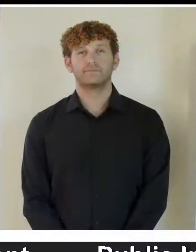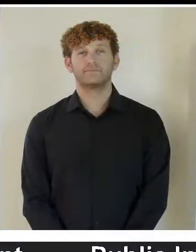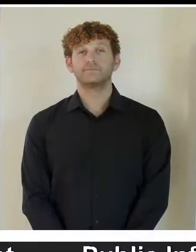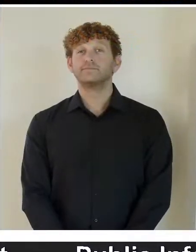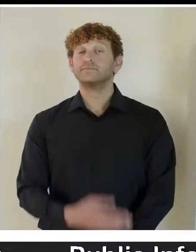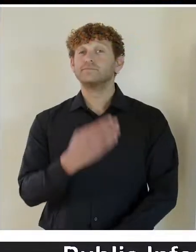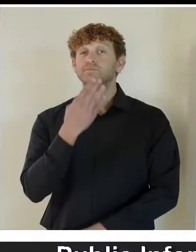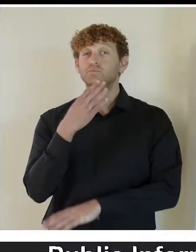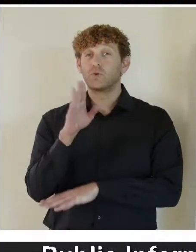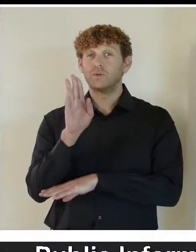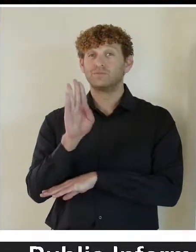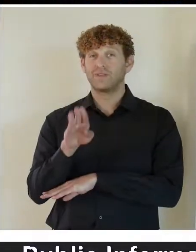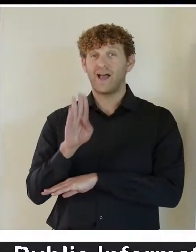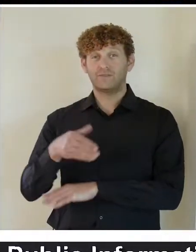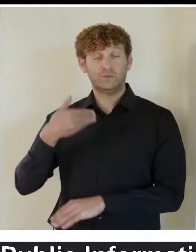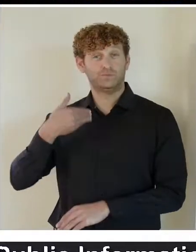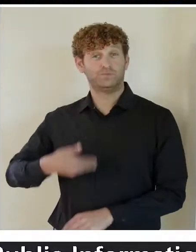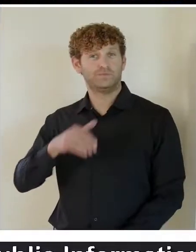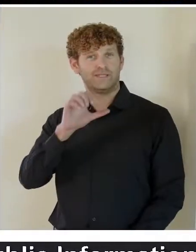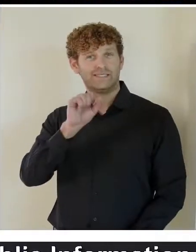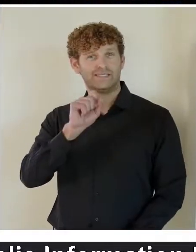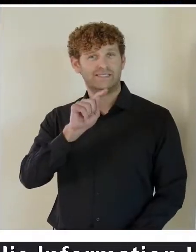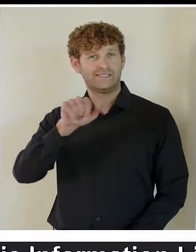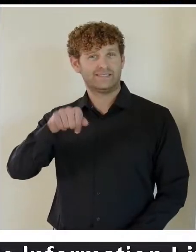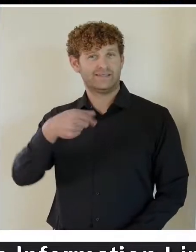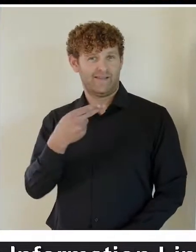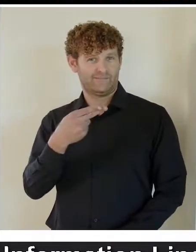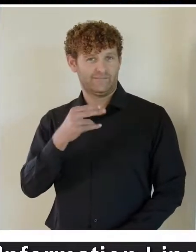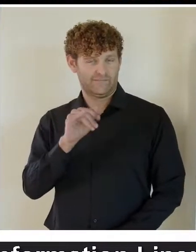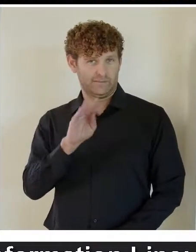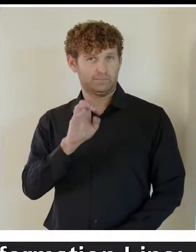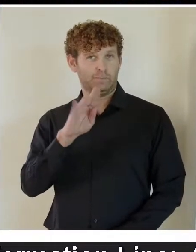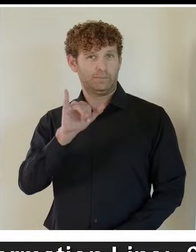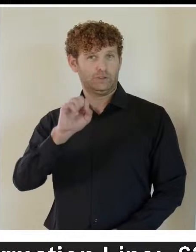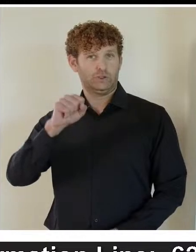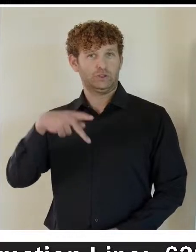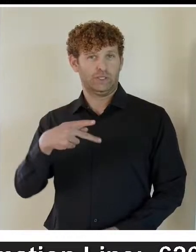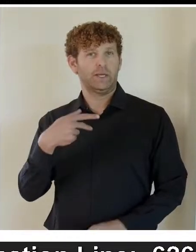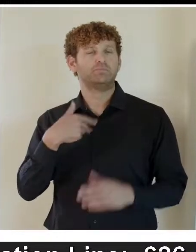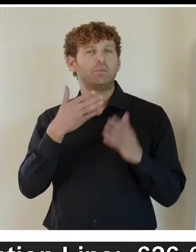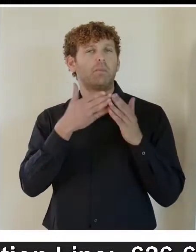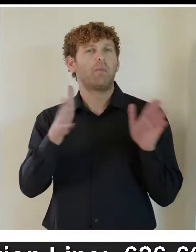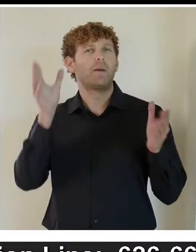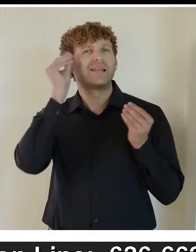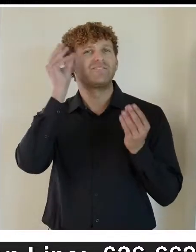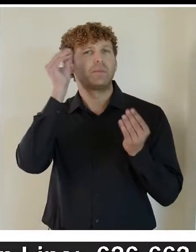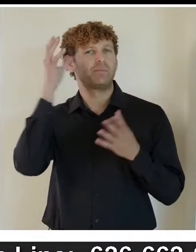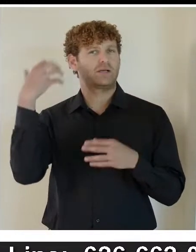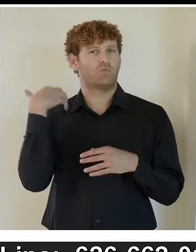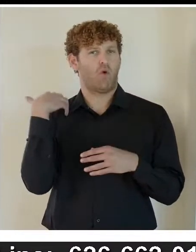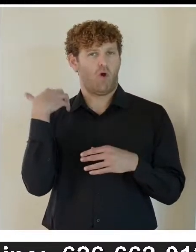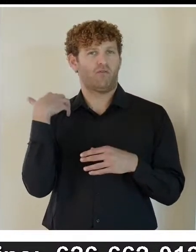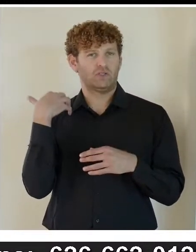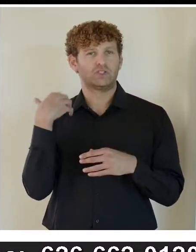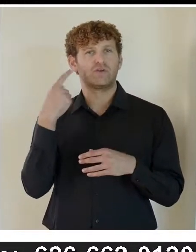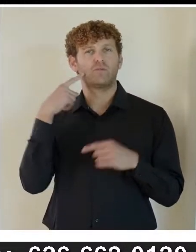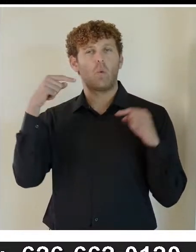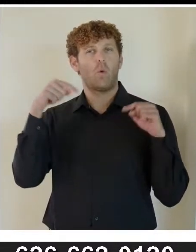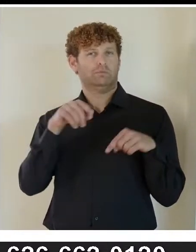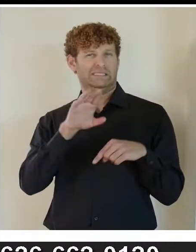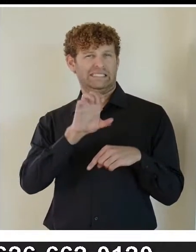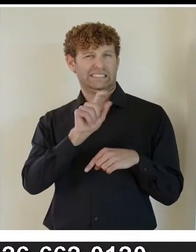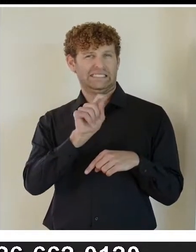Good afternoon. My name is Stephanie Bishop. I'm one of the information officers here on the Eaton Fire. Currently, we're at